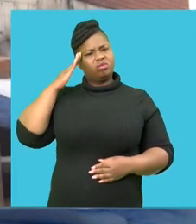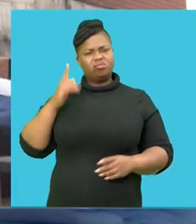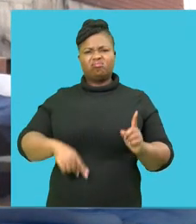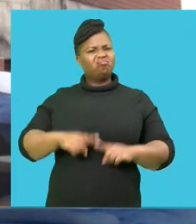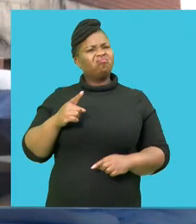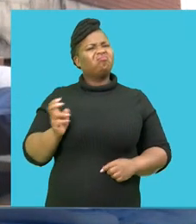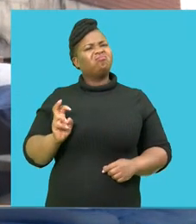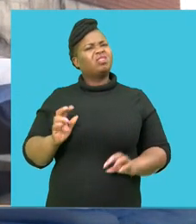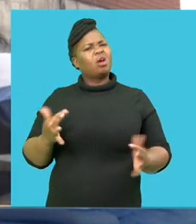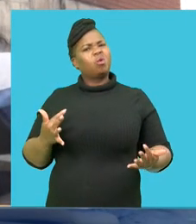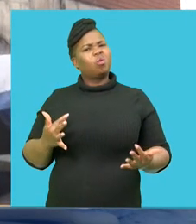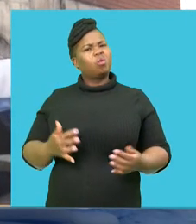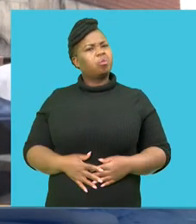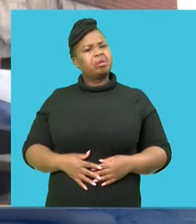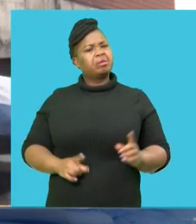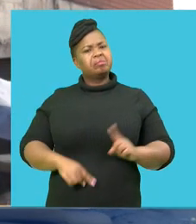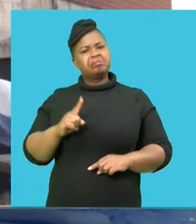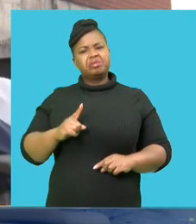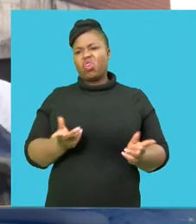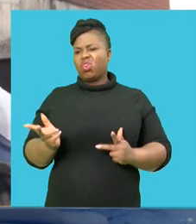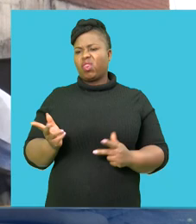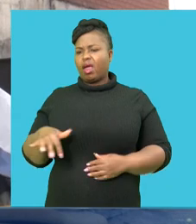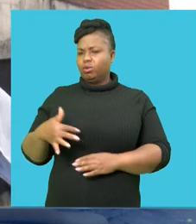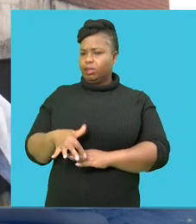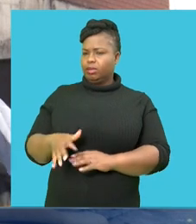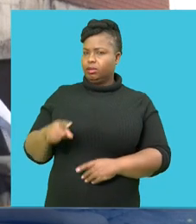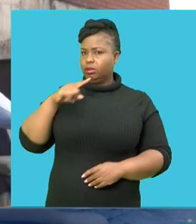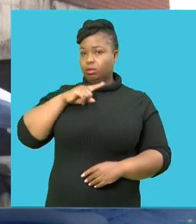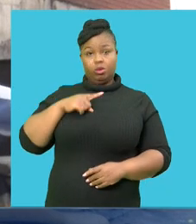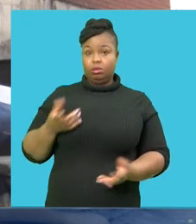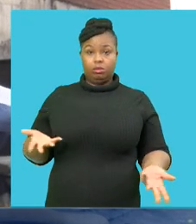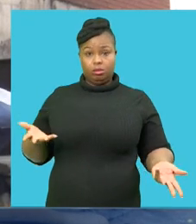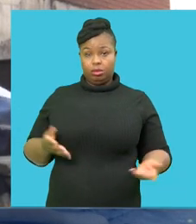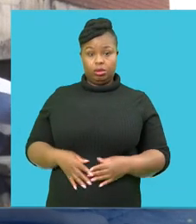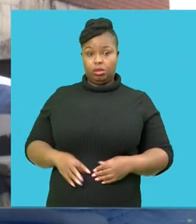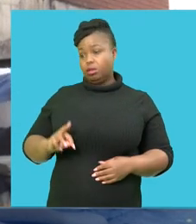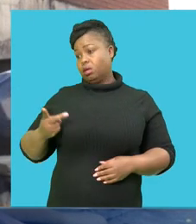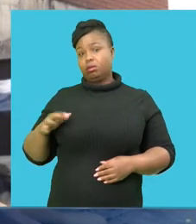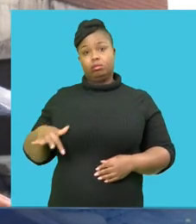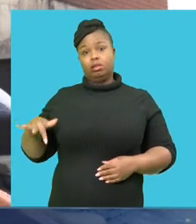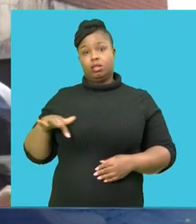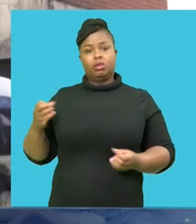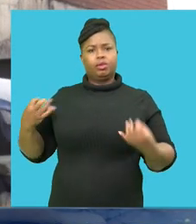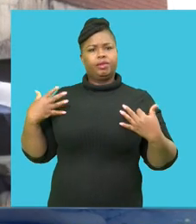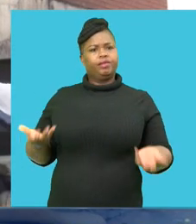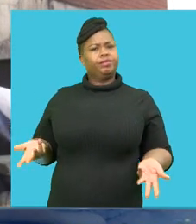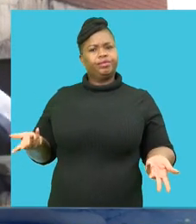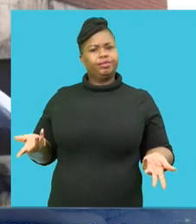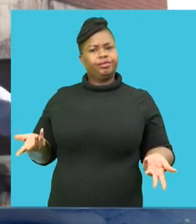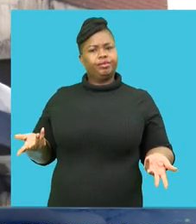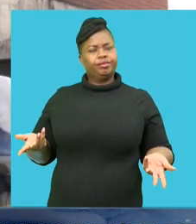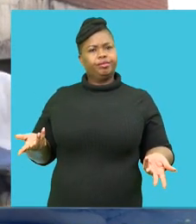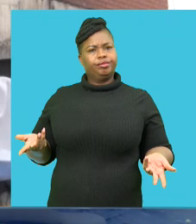eviction ukuthi sikhishwe ngaphakathi bese silahlelwa ngaphandle whereby there's no an alternative place that people they